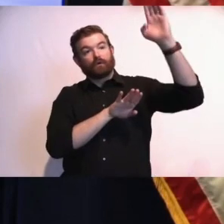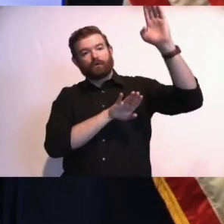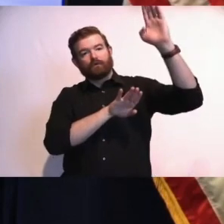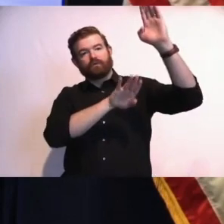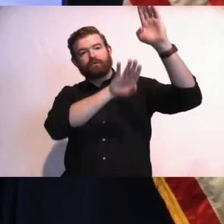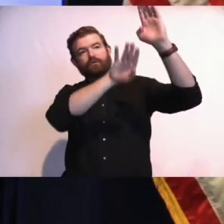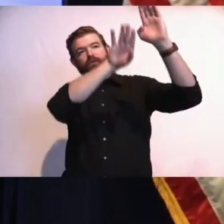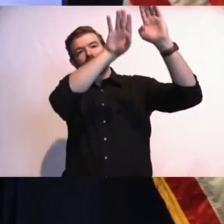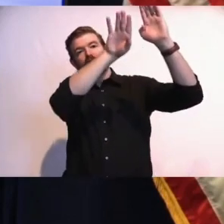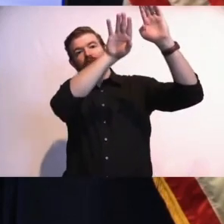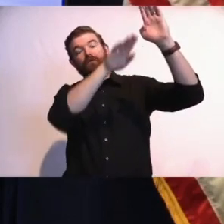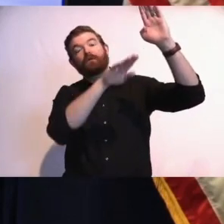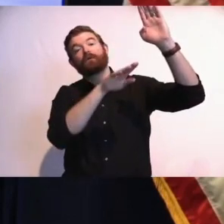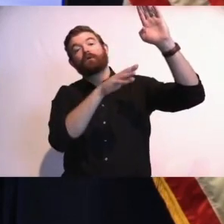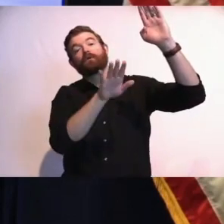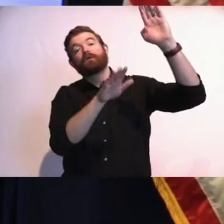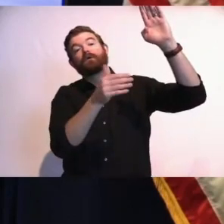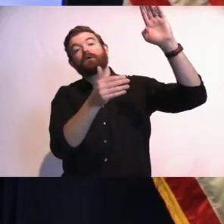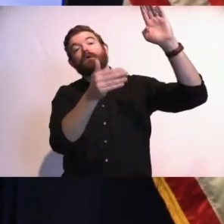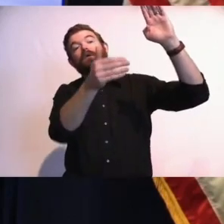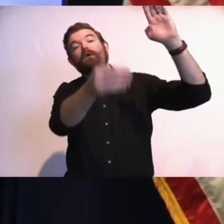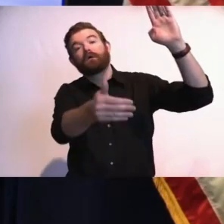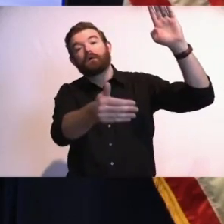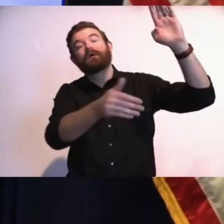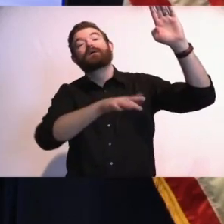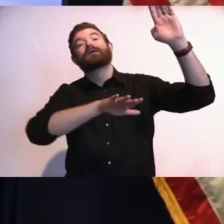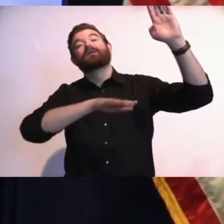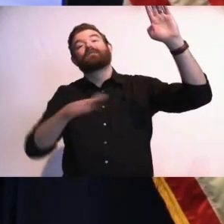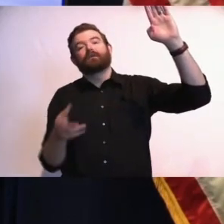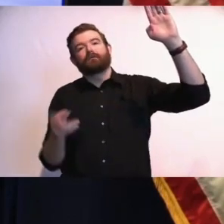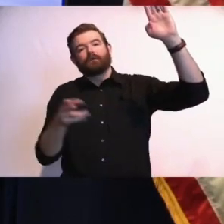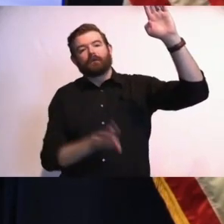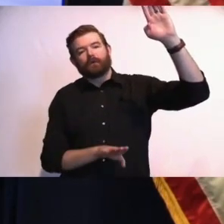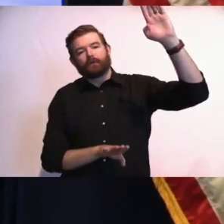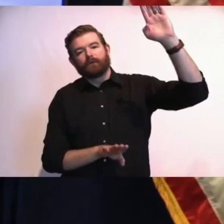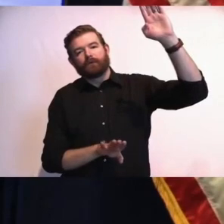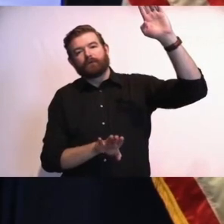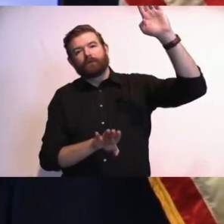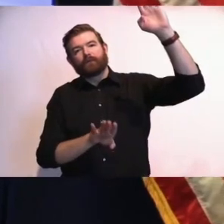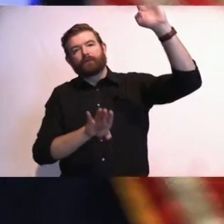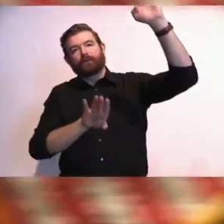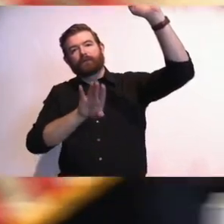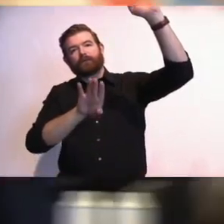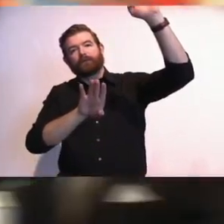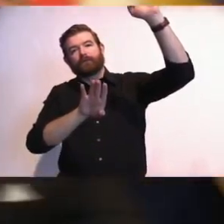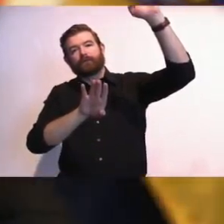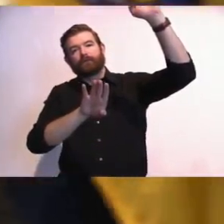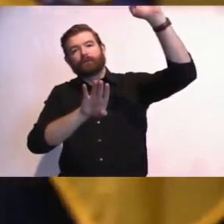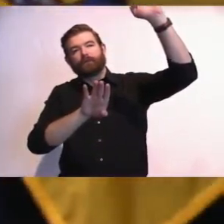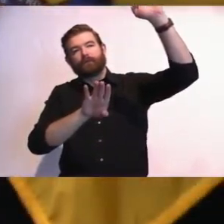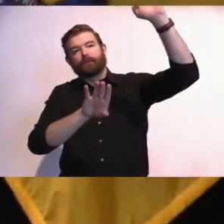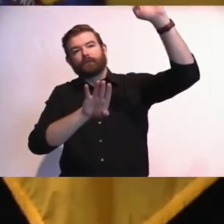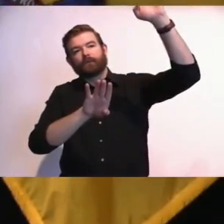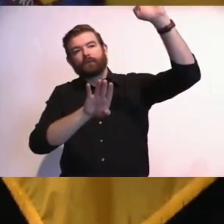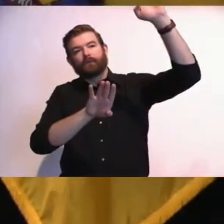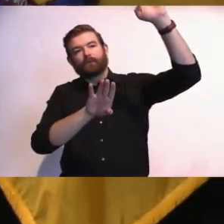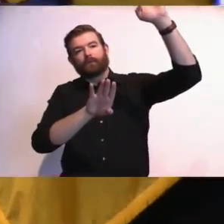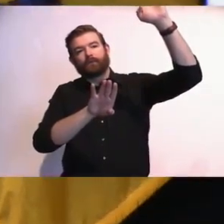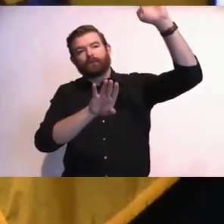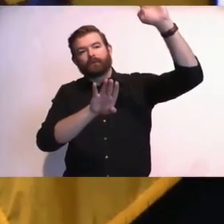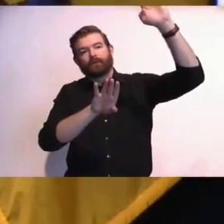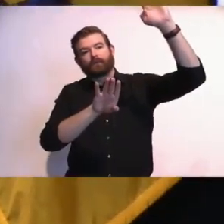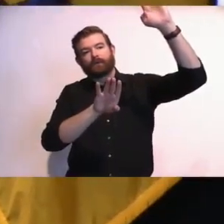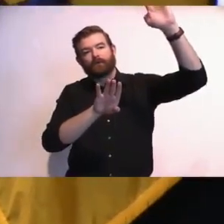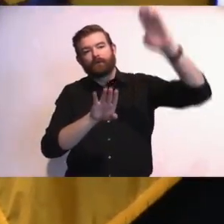we see deaths occur. There's a fair amount of national modeling that implies cases, this is nationally, peaking